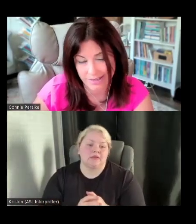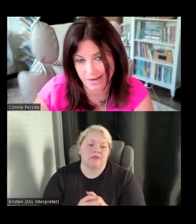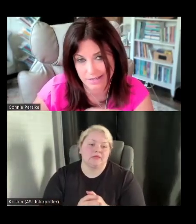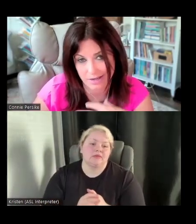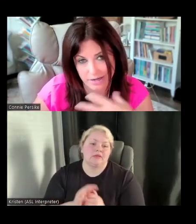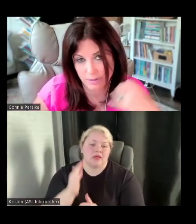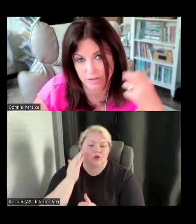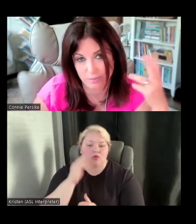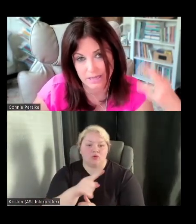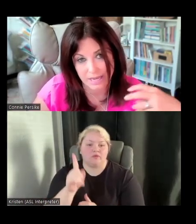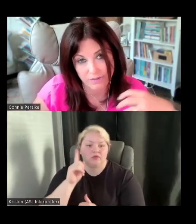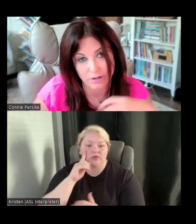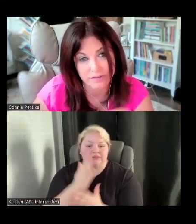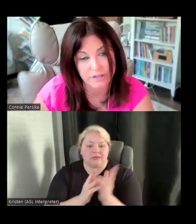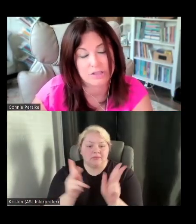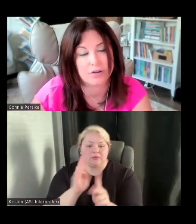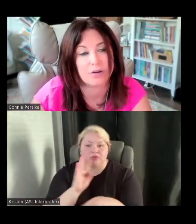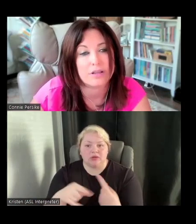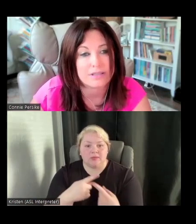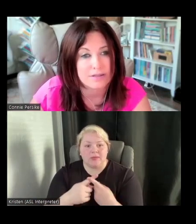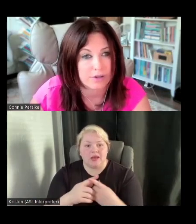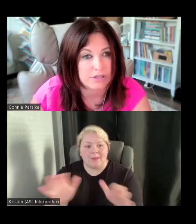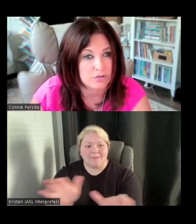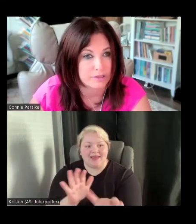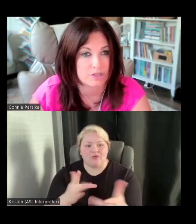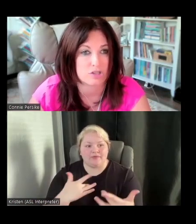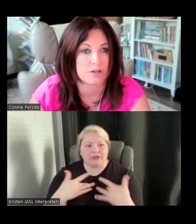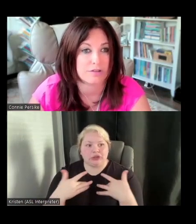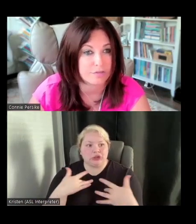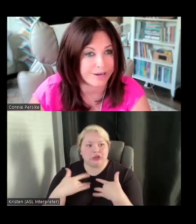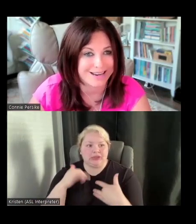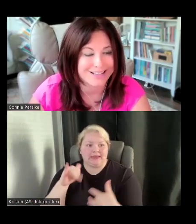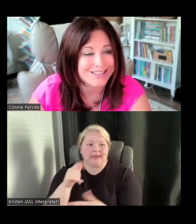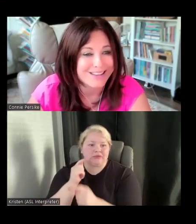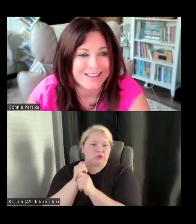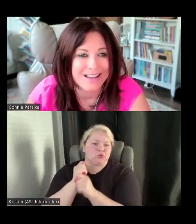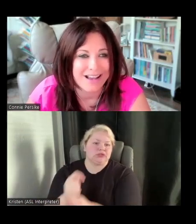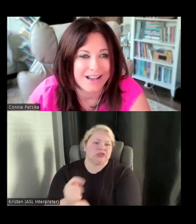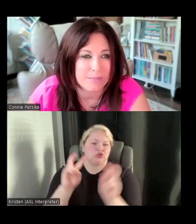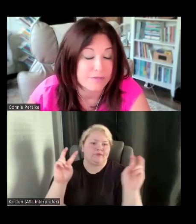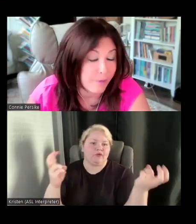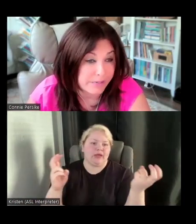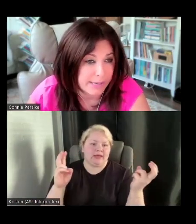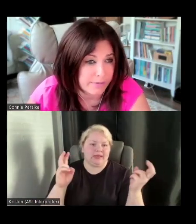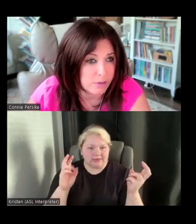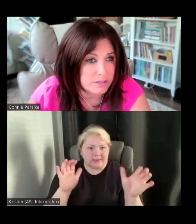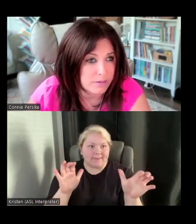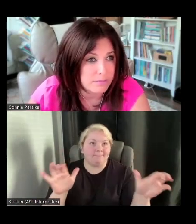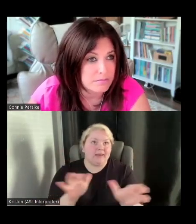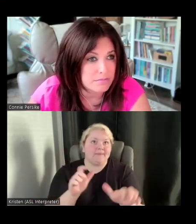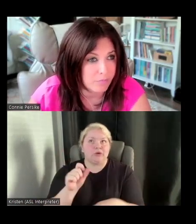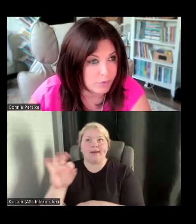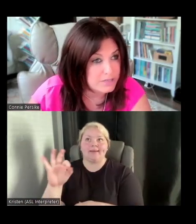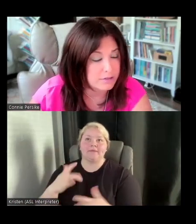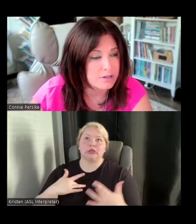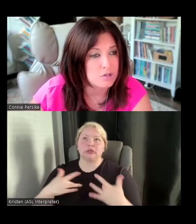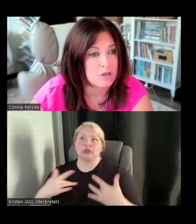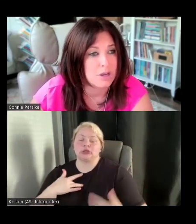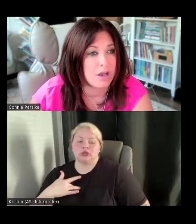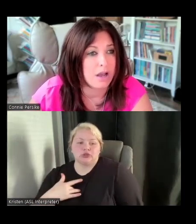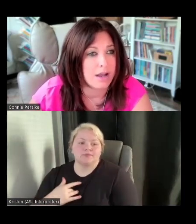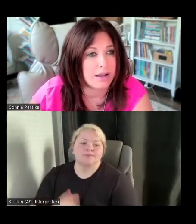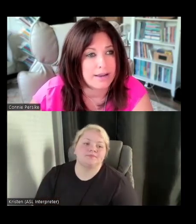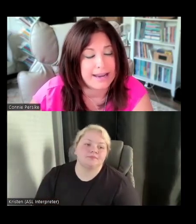members today talking about the behavior of concern. That's a very traditional phrase. from behaviorism